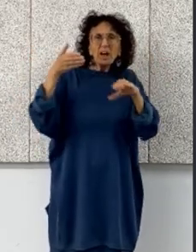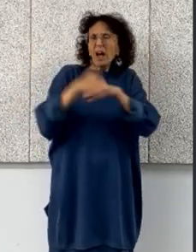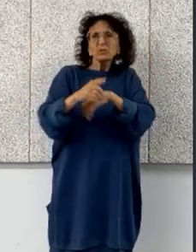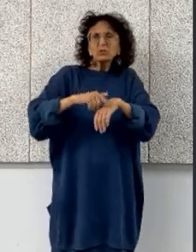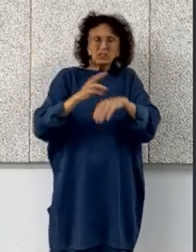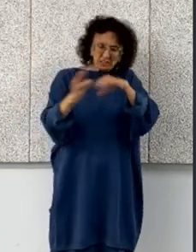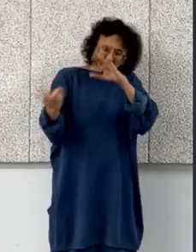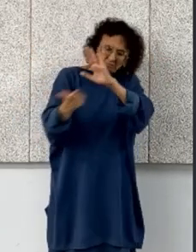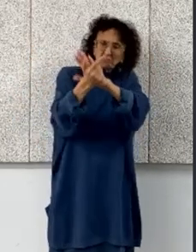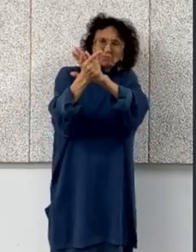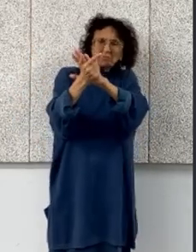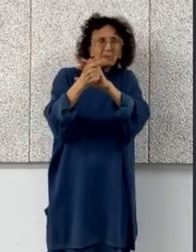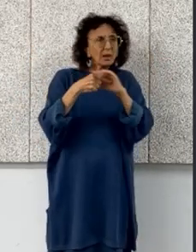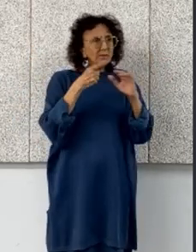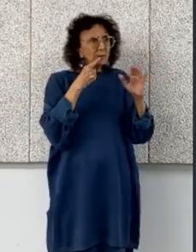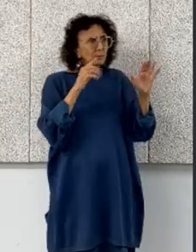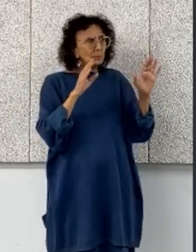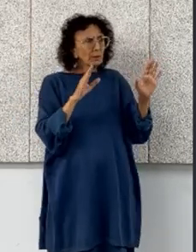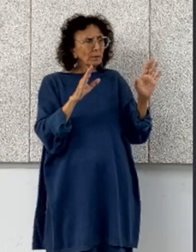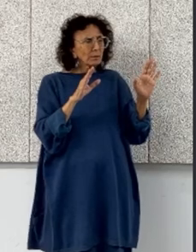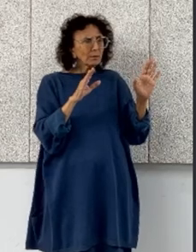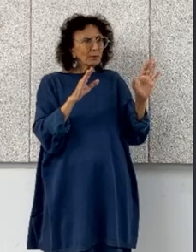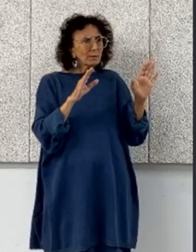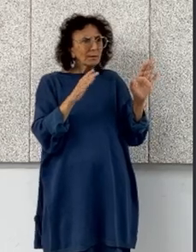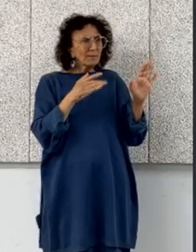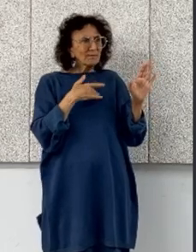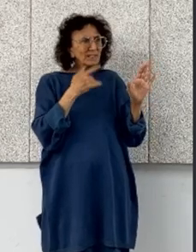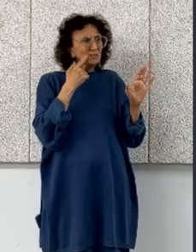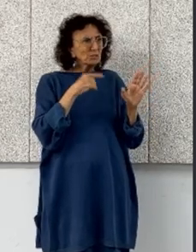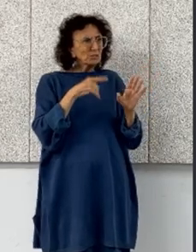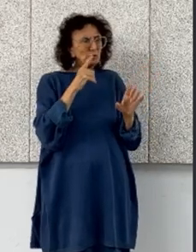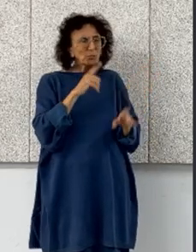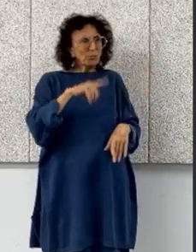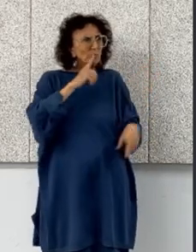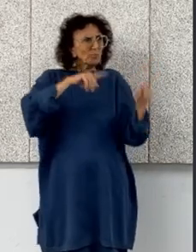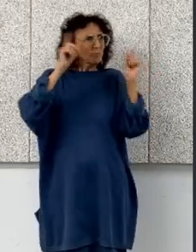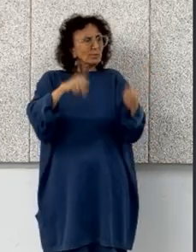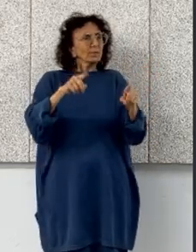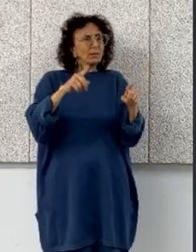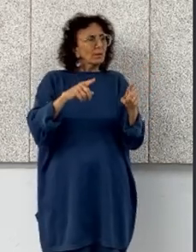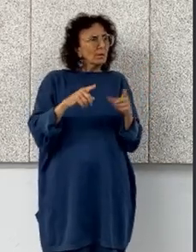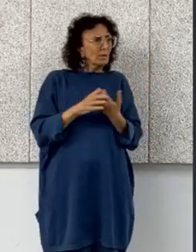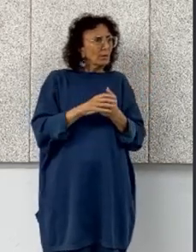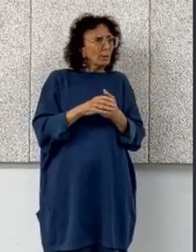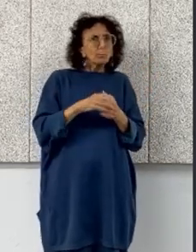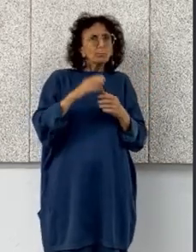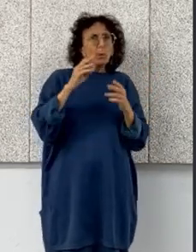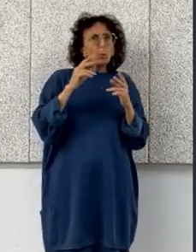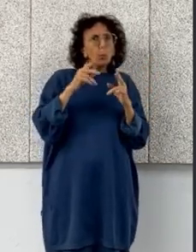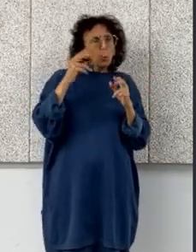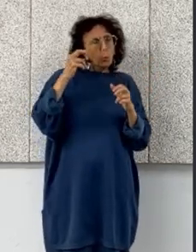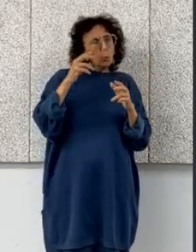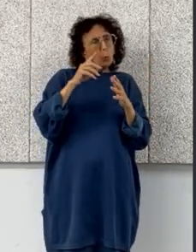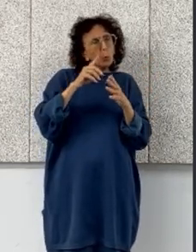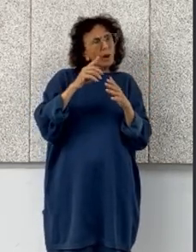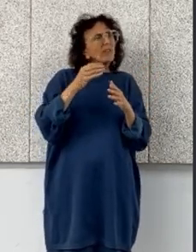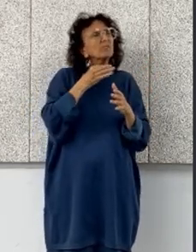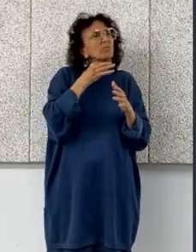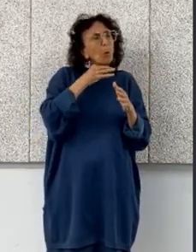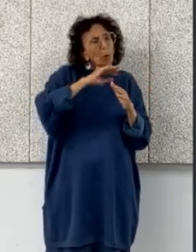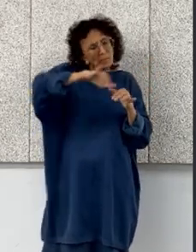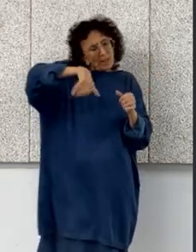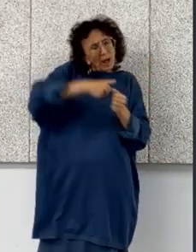p.m., right? And I thought, well, that feels kind of didactic. What are we solving for really? Right. Like, what is the real